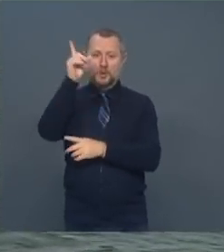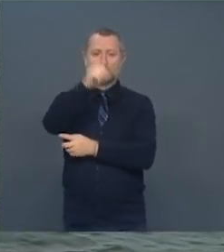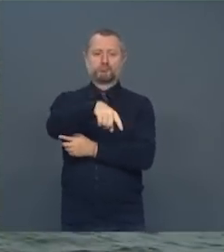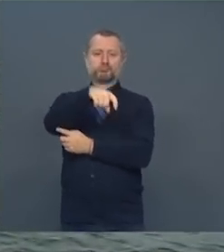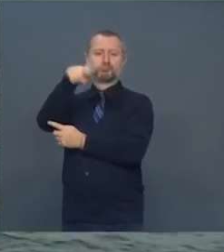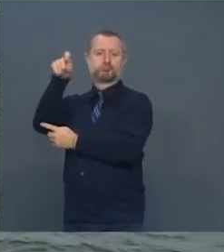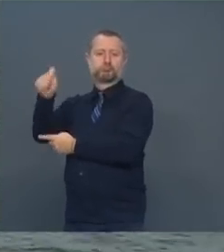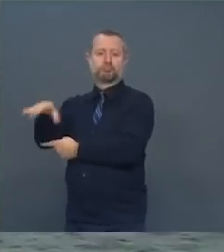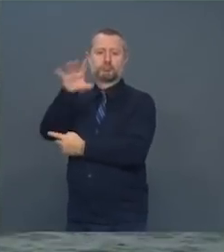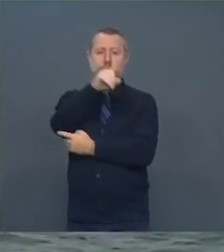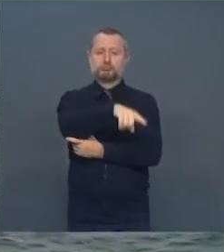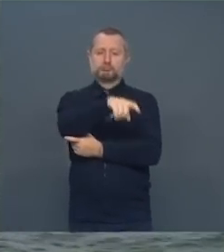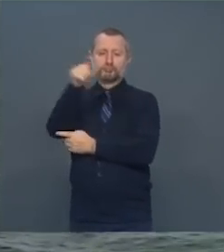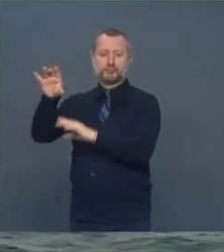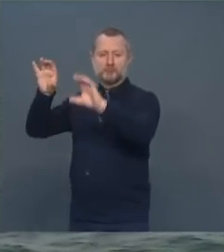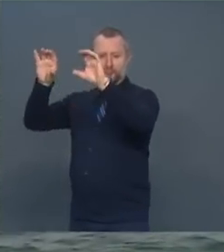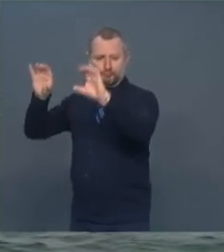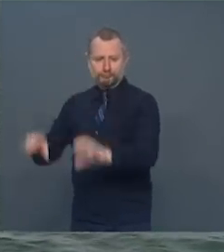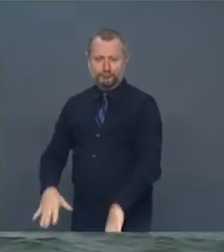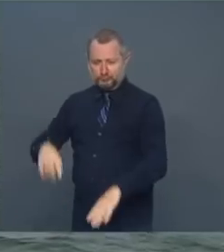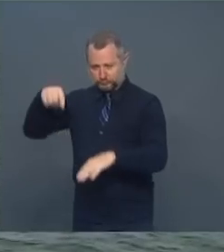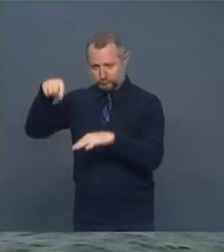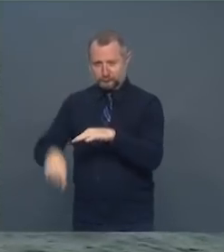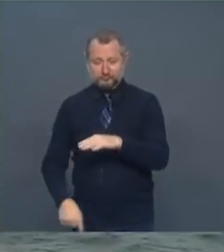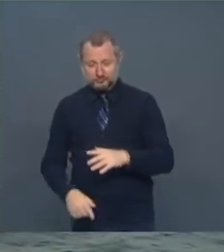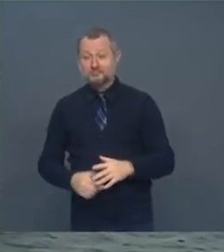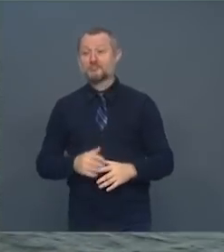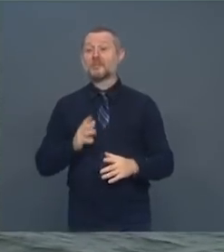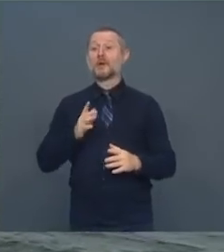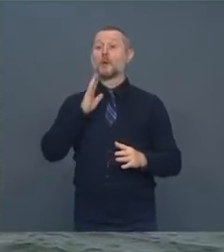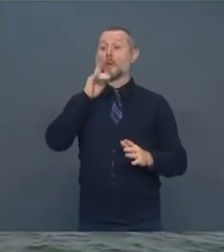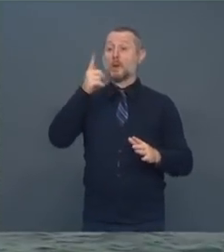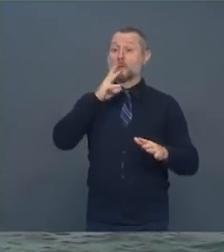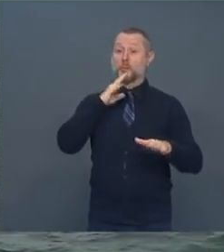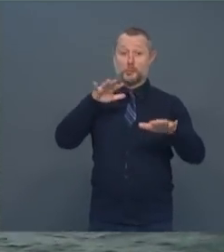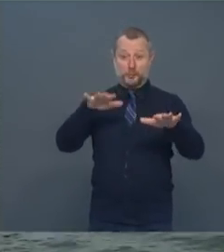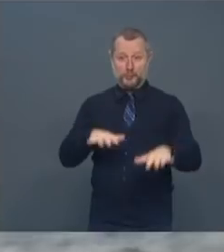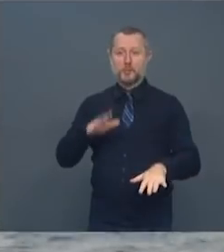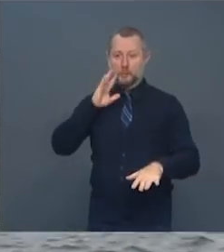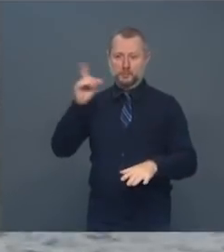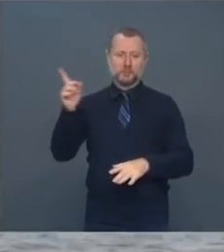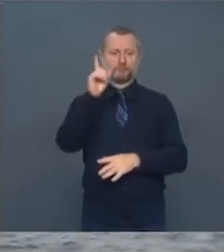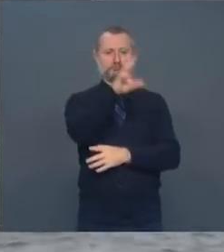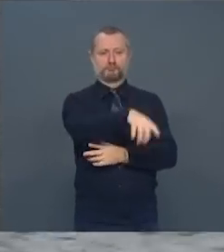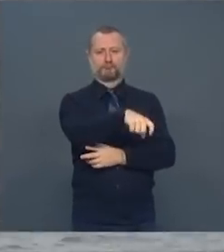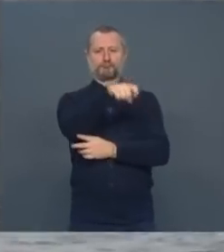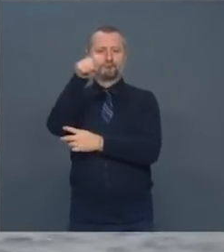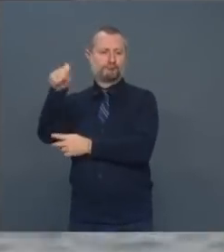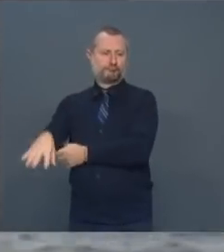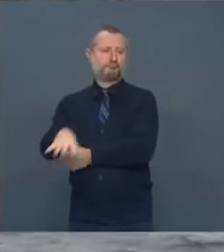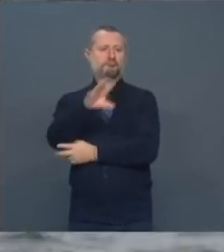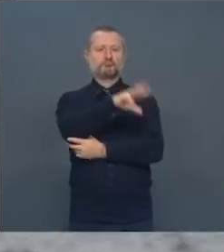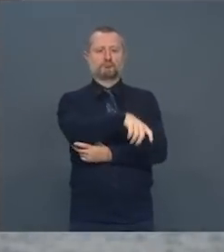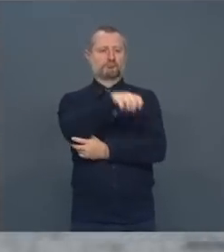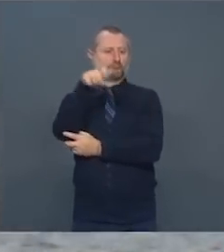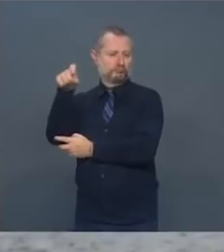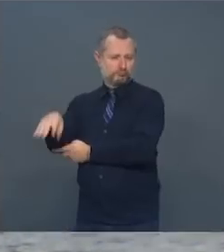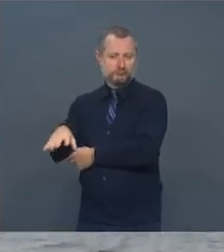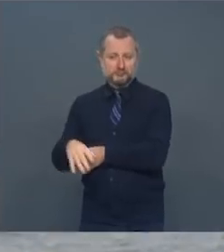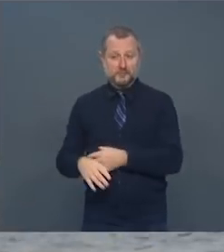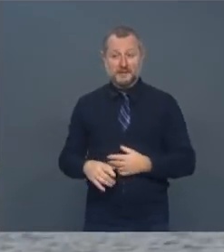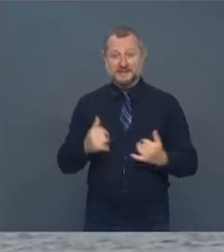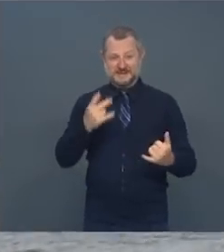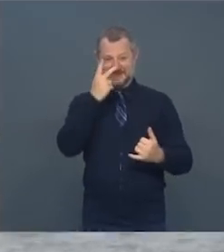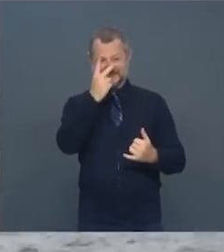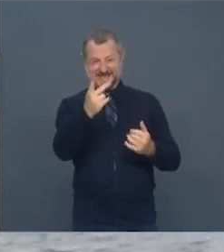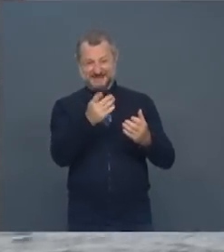the barge with all the rail cars, and it's going to drop those in the water. Also, to the left of us, right now,